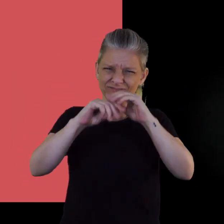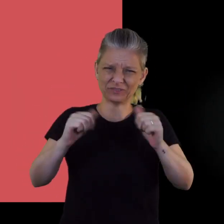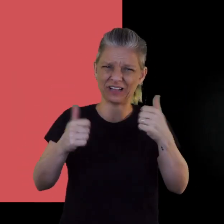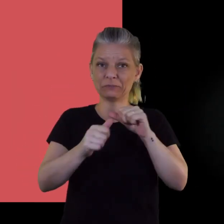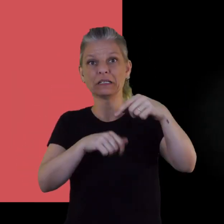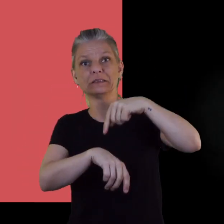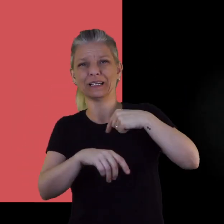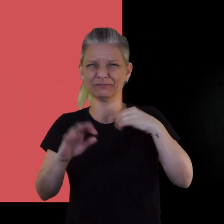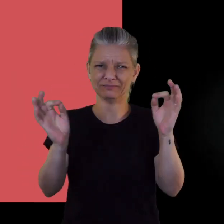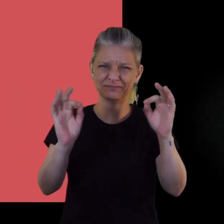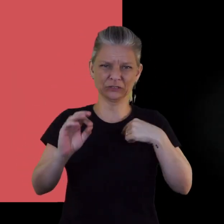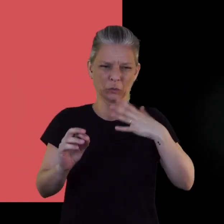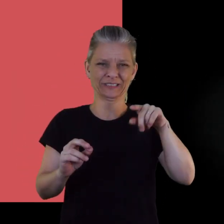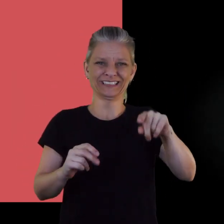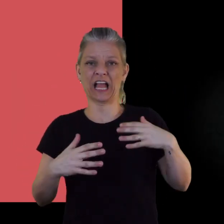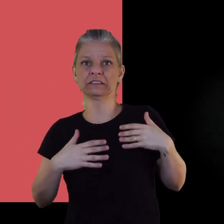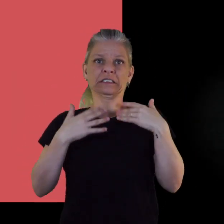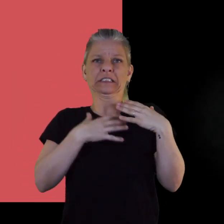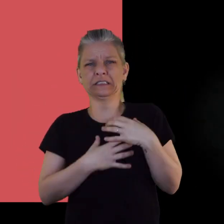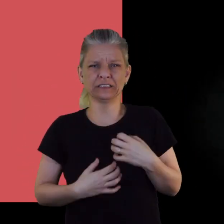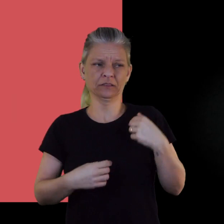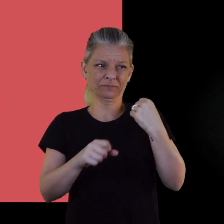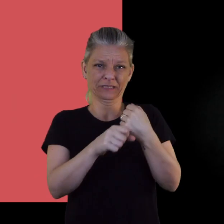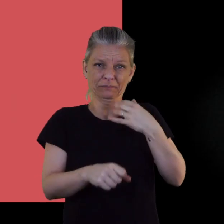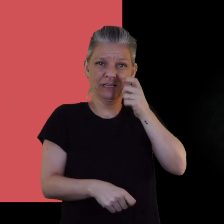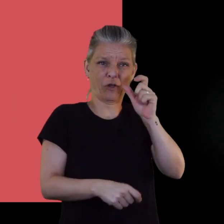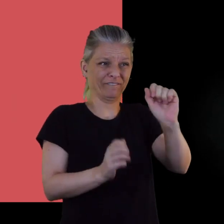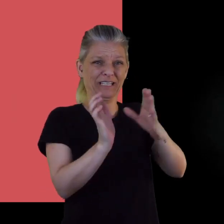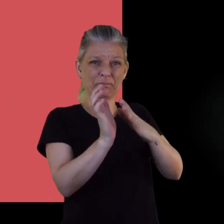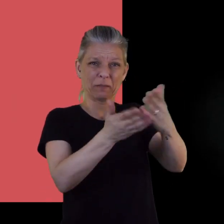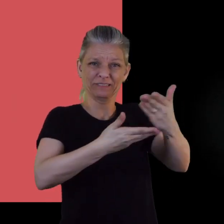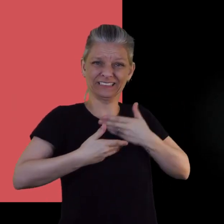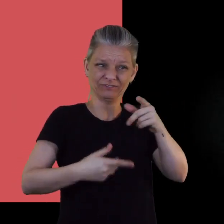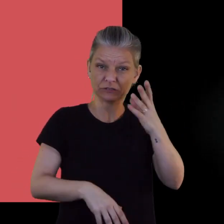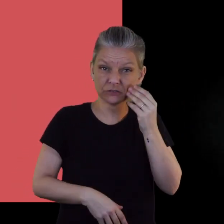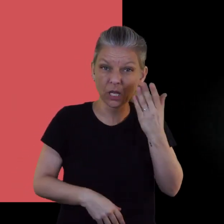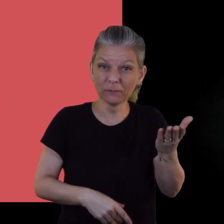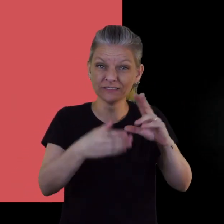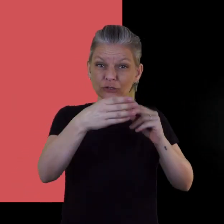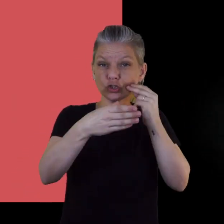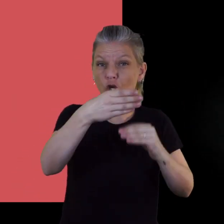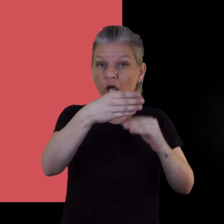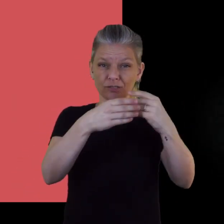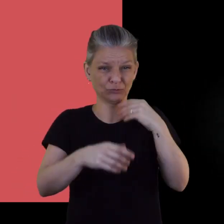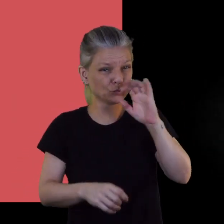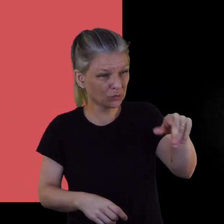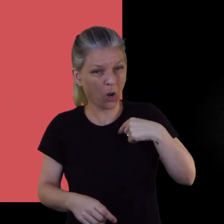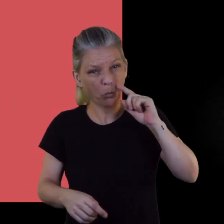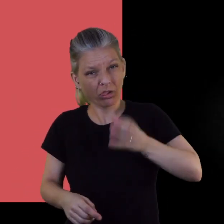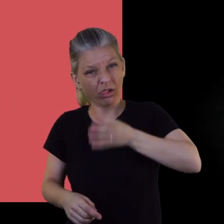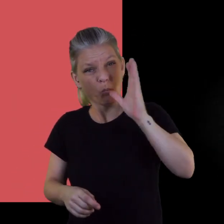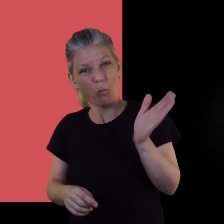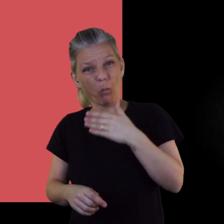best of times, I don't need these endorphins. I made my mom her coffee, messed up the sugar proportions. She's diabetic, so I told her I'd drink it all for her.